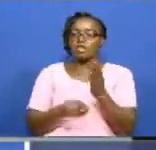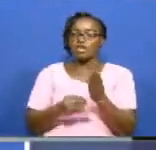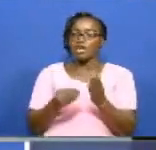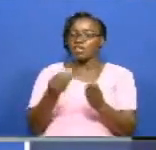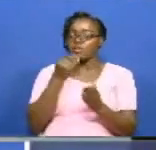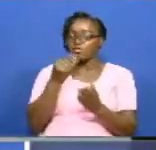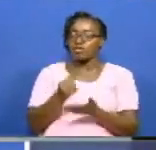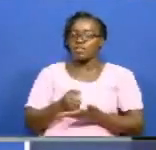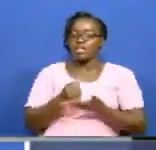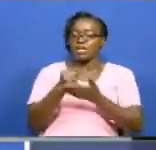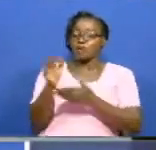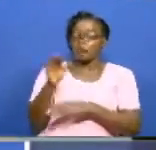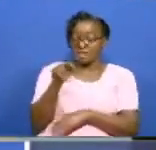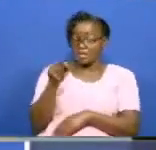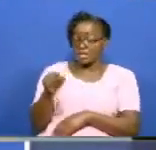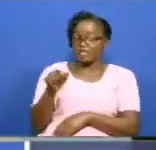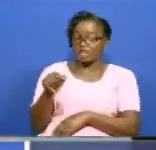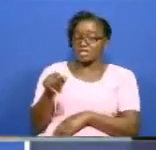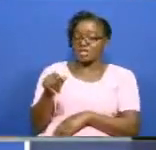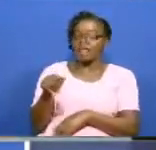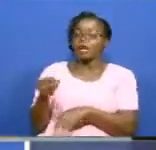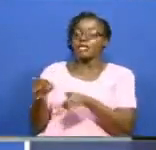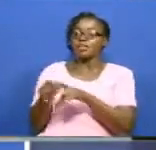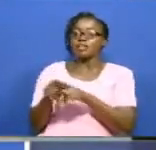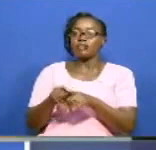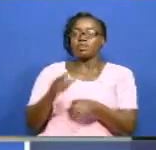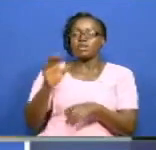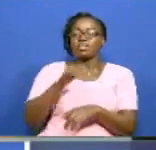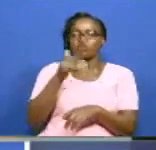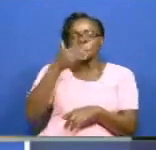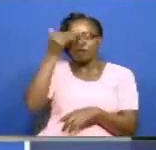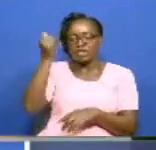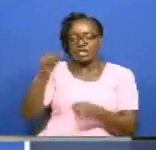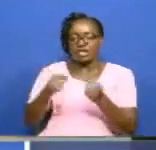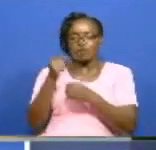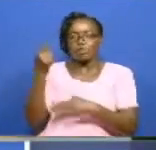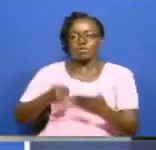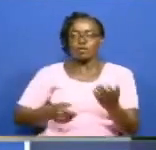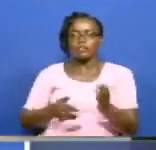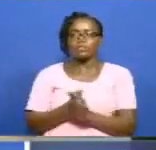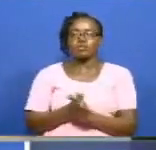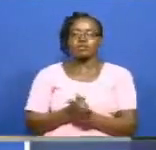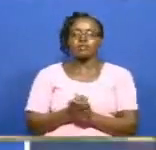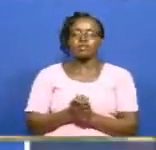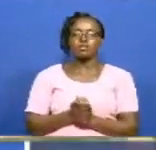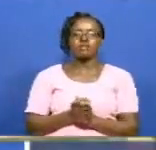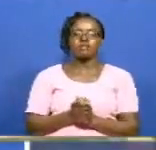msaada katika eneo hilo, na katu hata sahau yaliyofuata. It was on